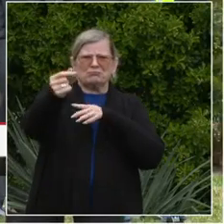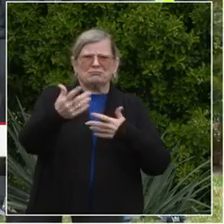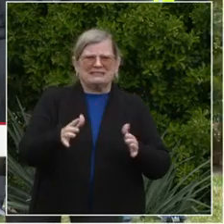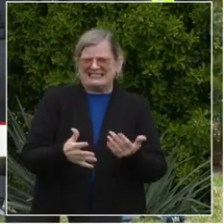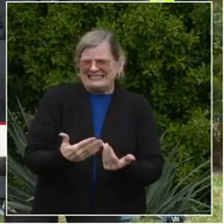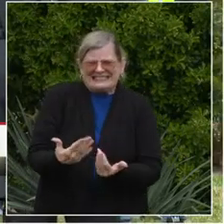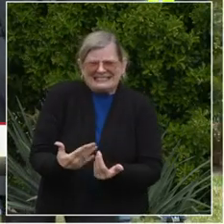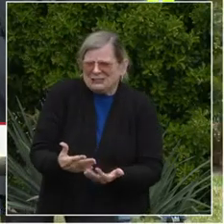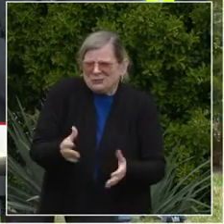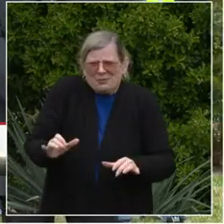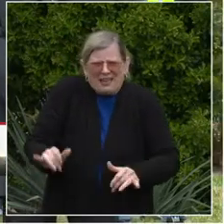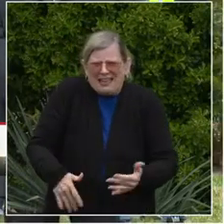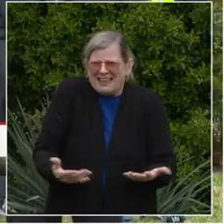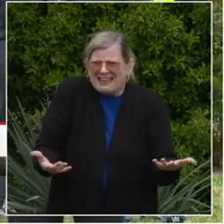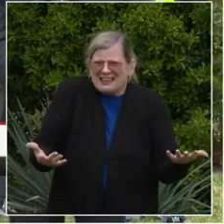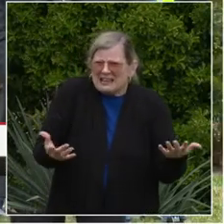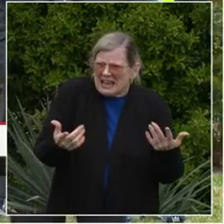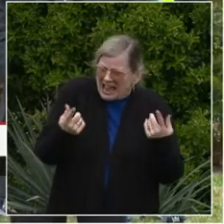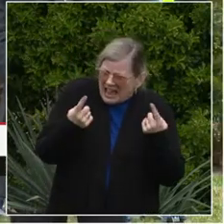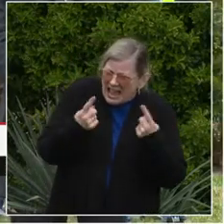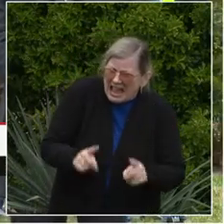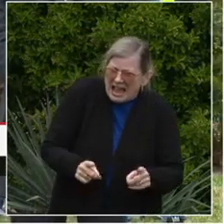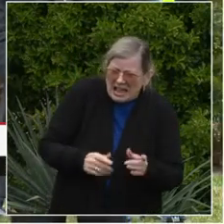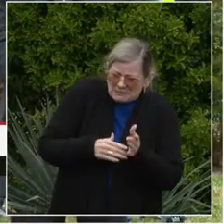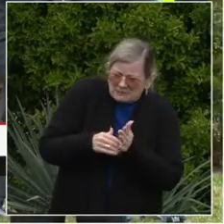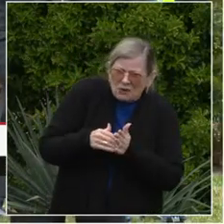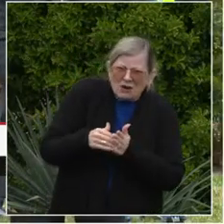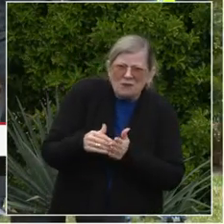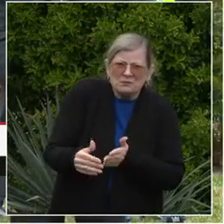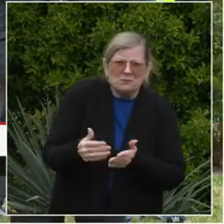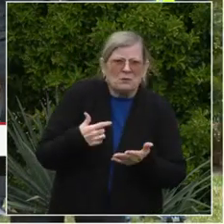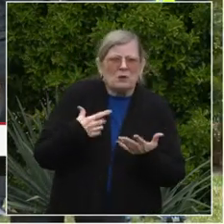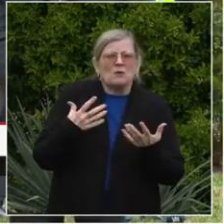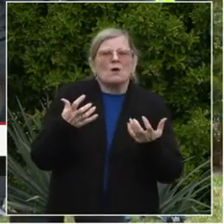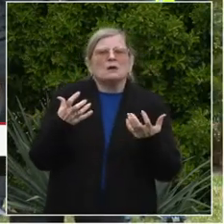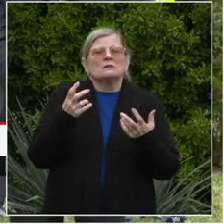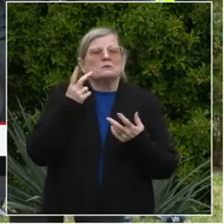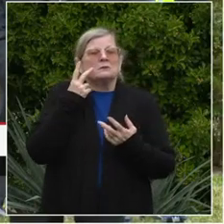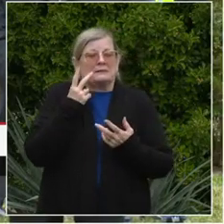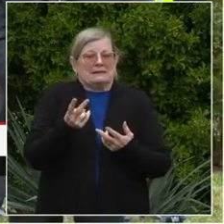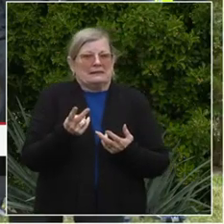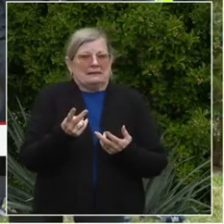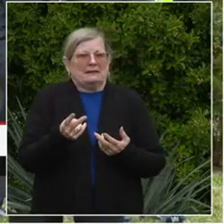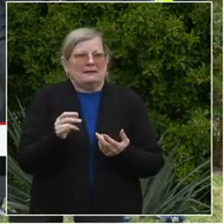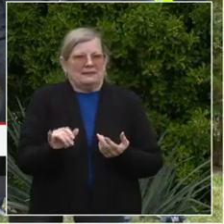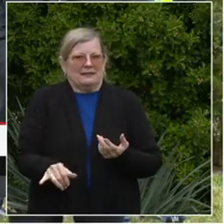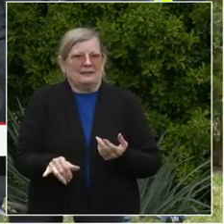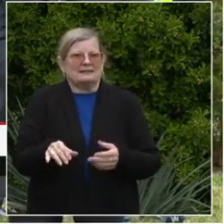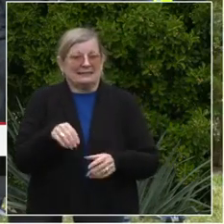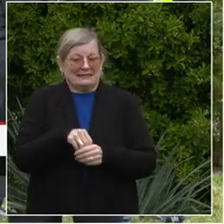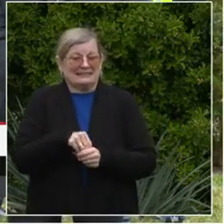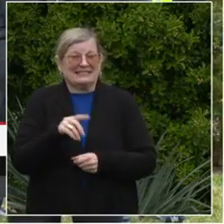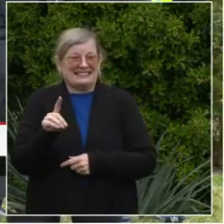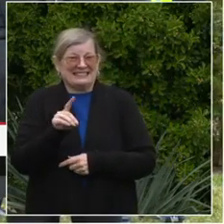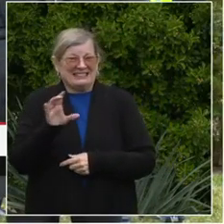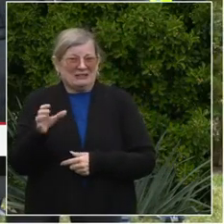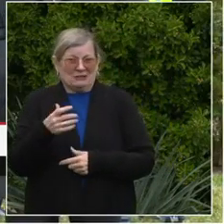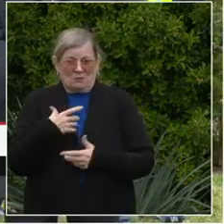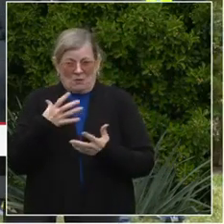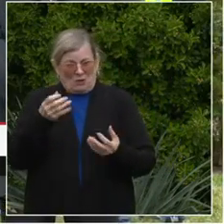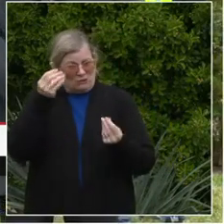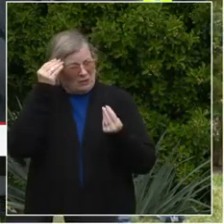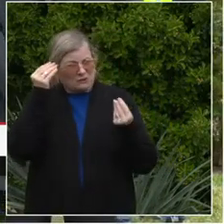and it happens, unfortunately, more times than we'd like to see here in the District of Columbia. So we want to put that out to